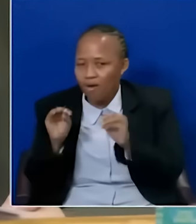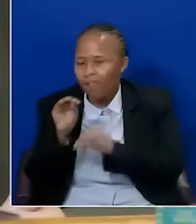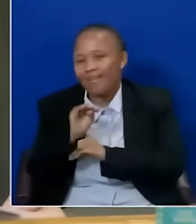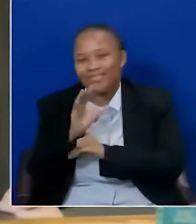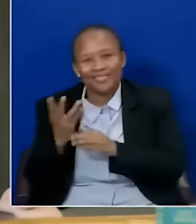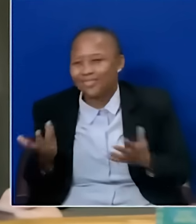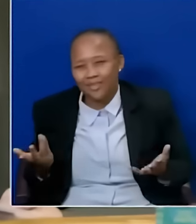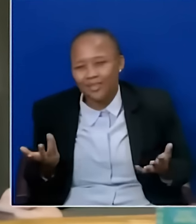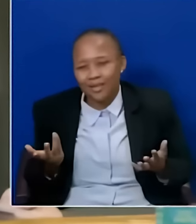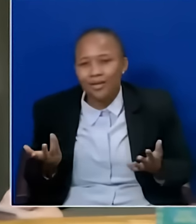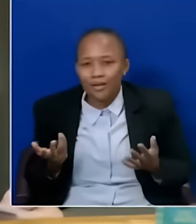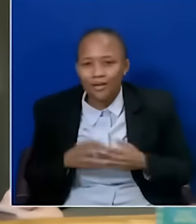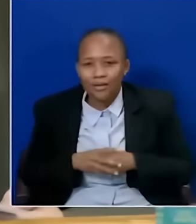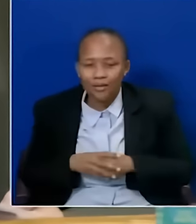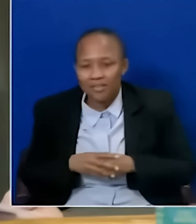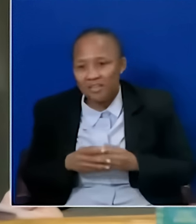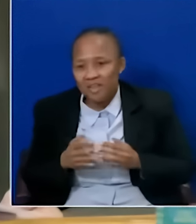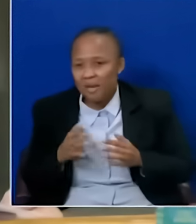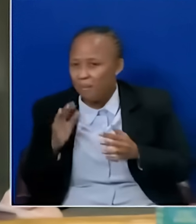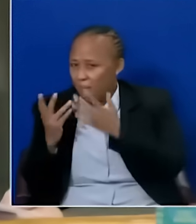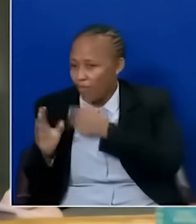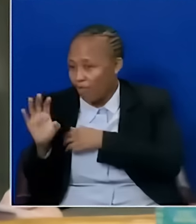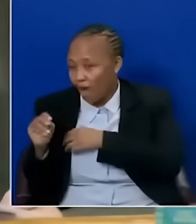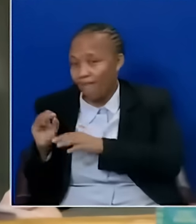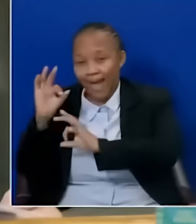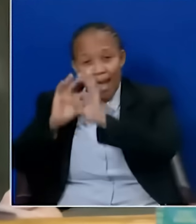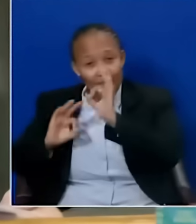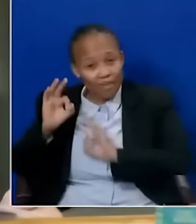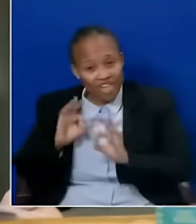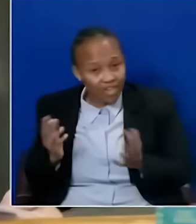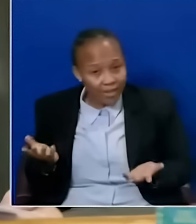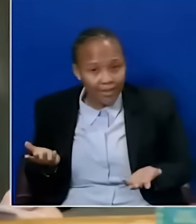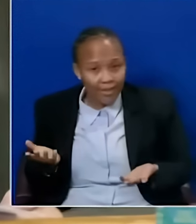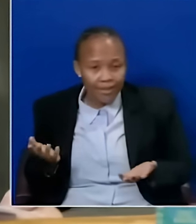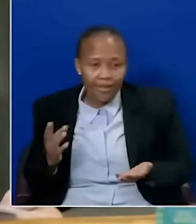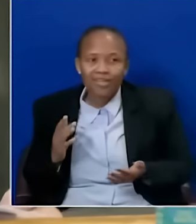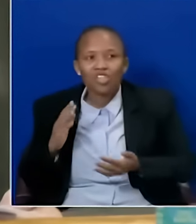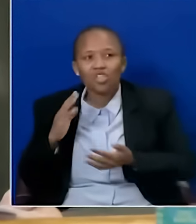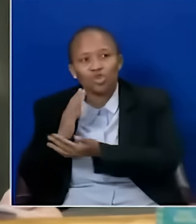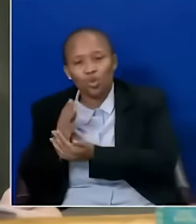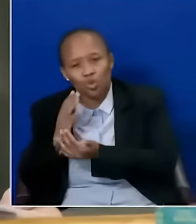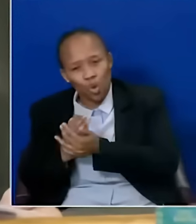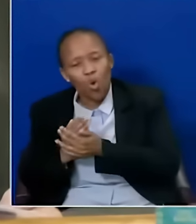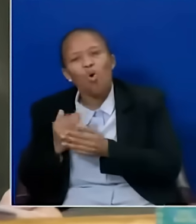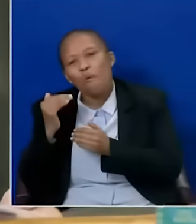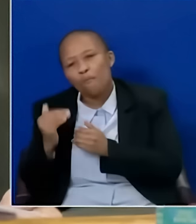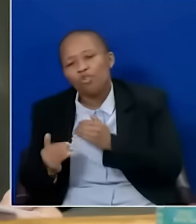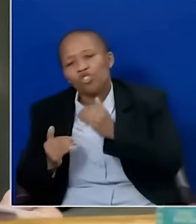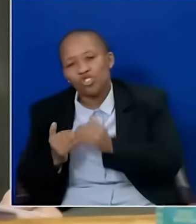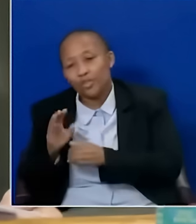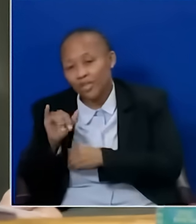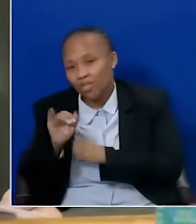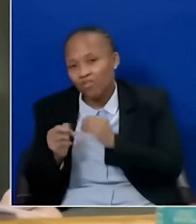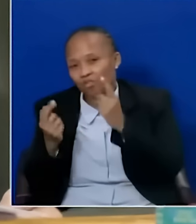is there any explanation for that? I mean, surely the sensible procedure is just, if you're going to do a supplementary statement, address